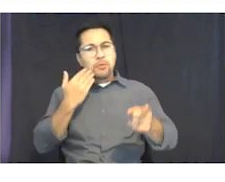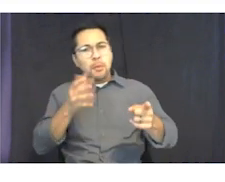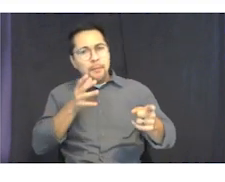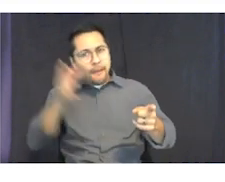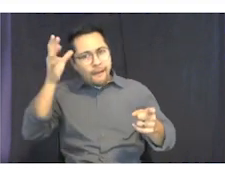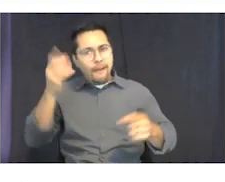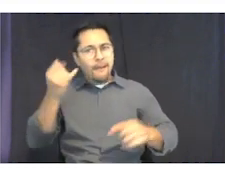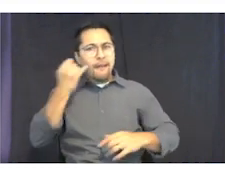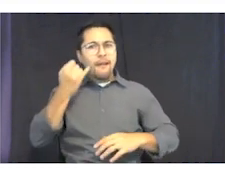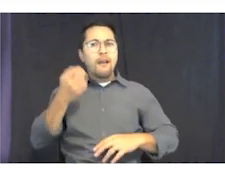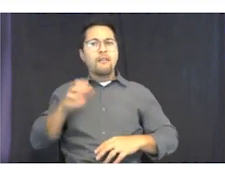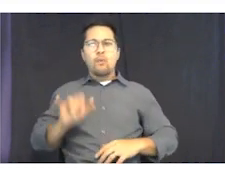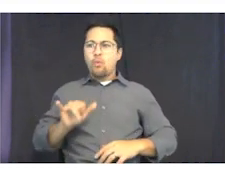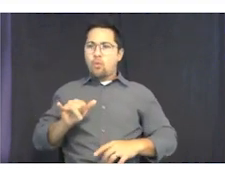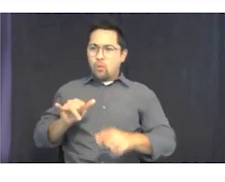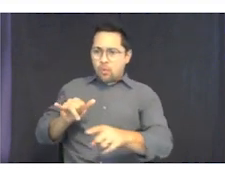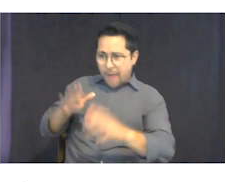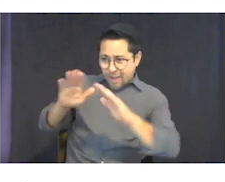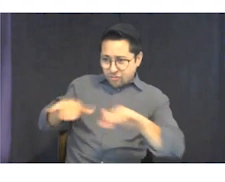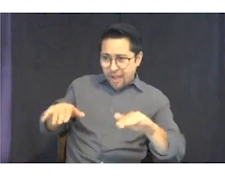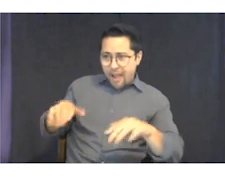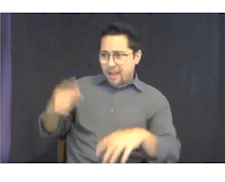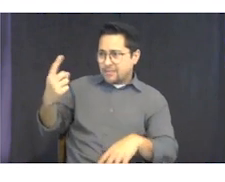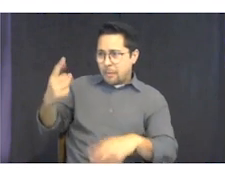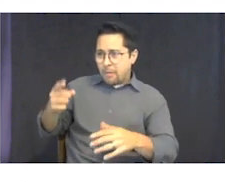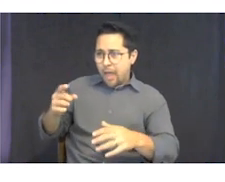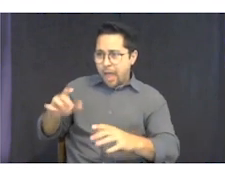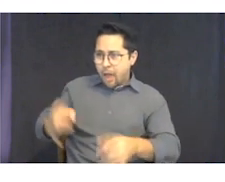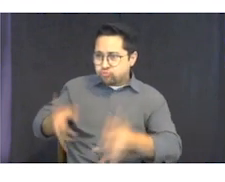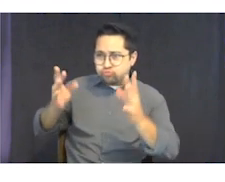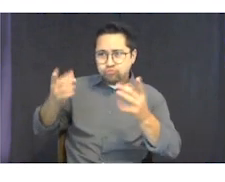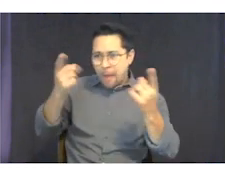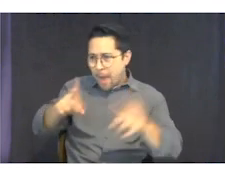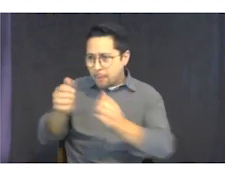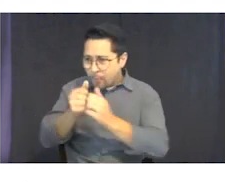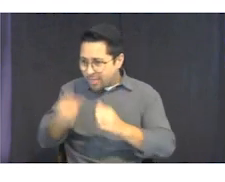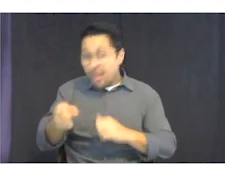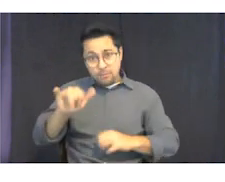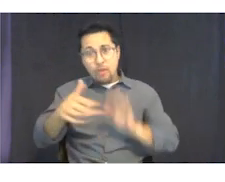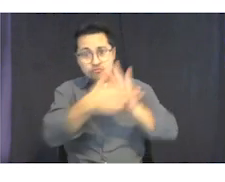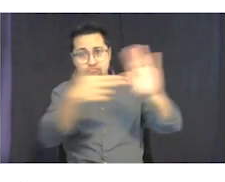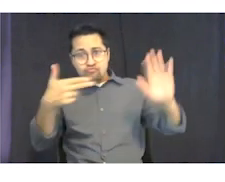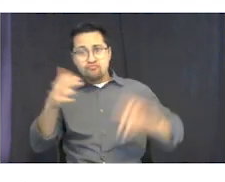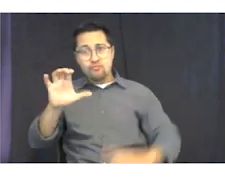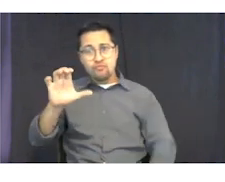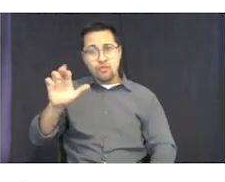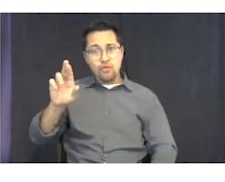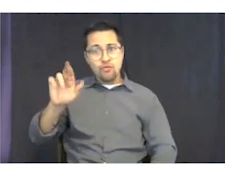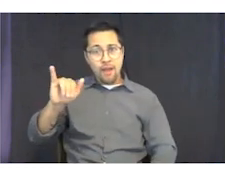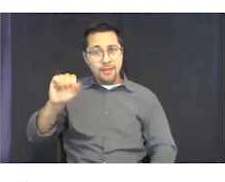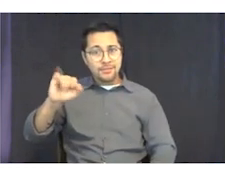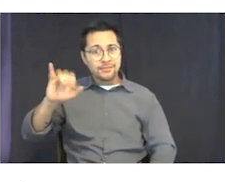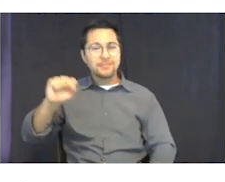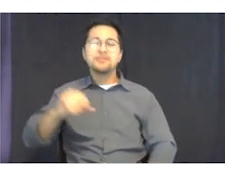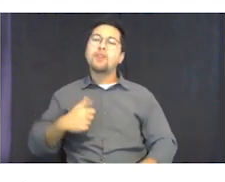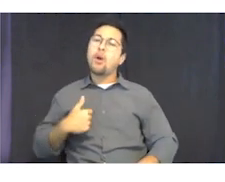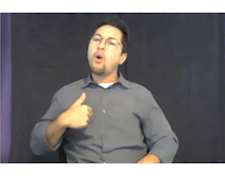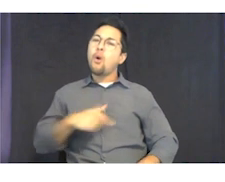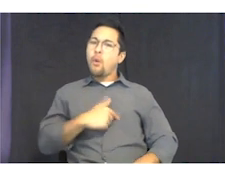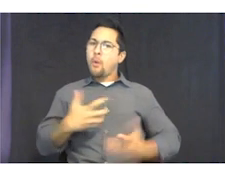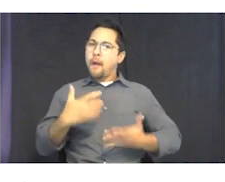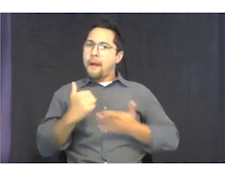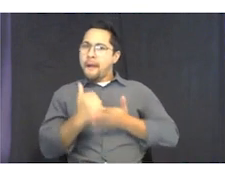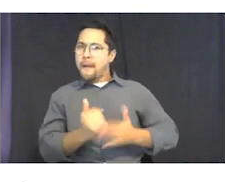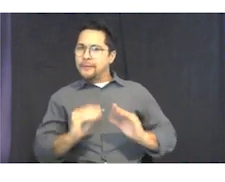if something is going on with my child, that's a crisis. So in order to help clarify for you what